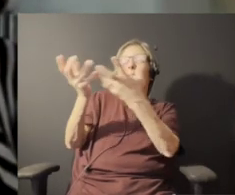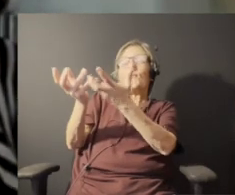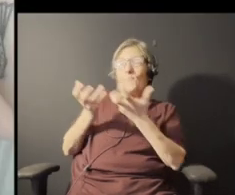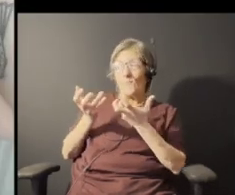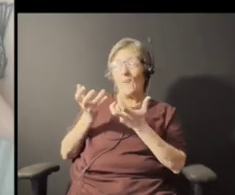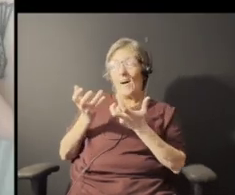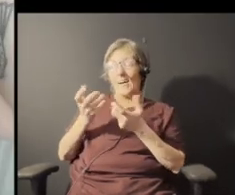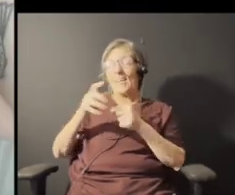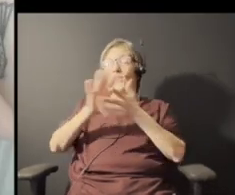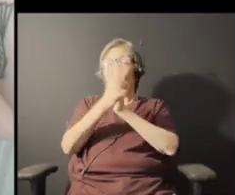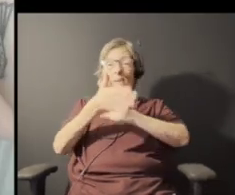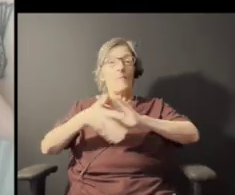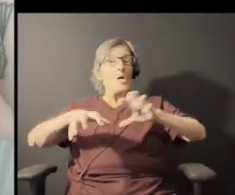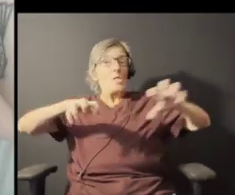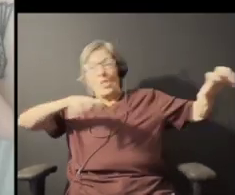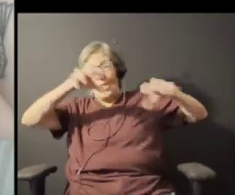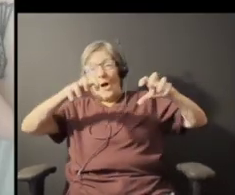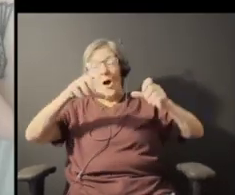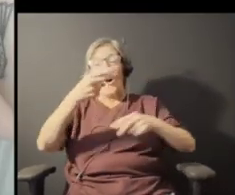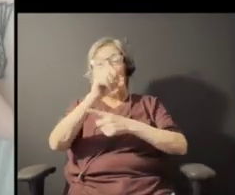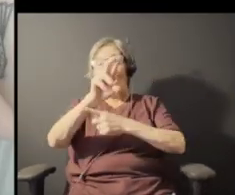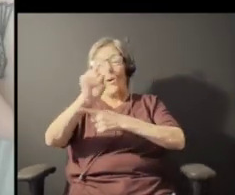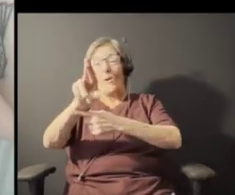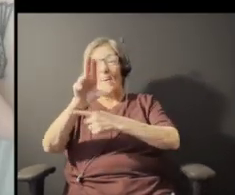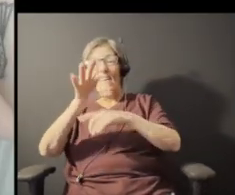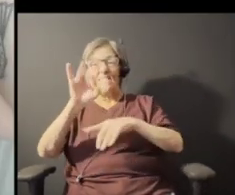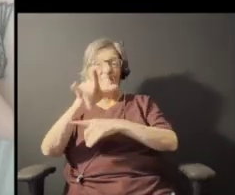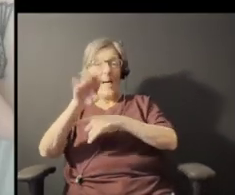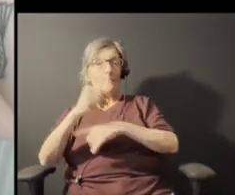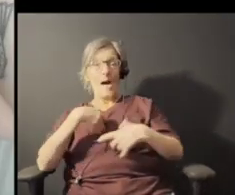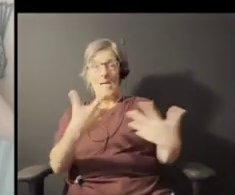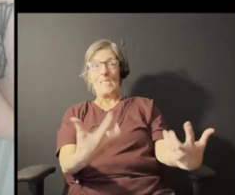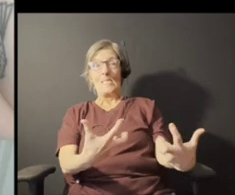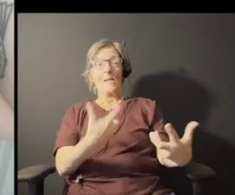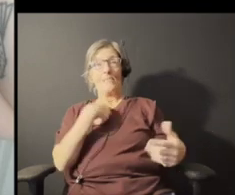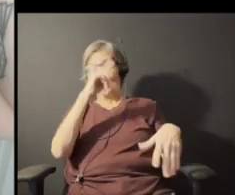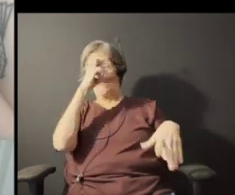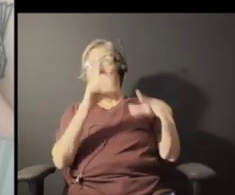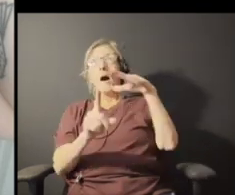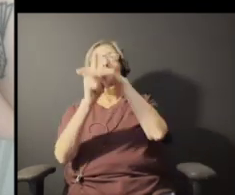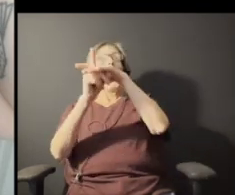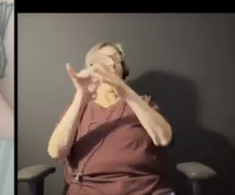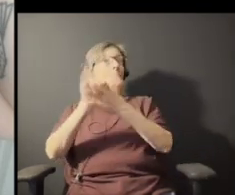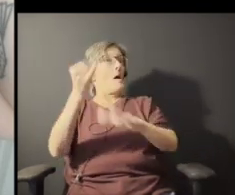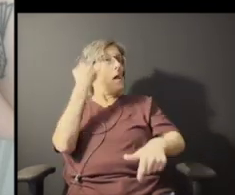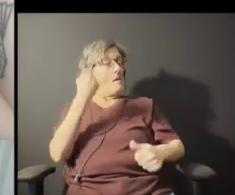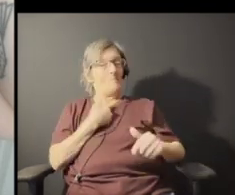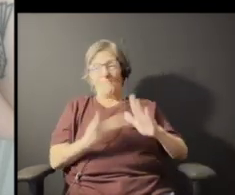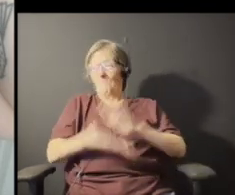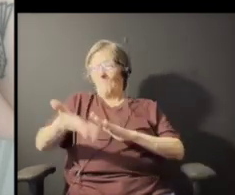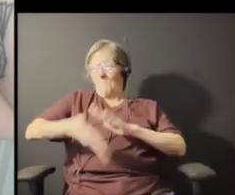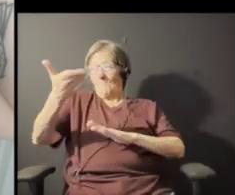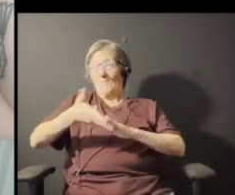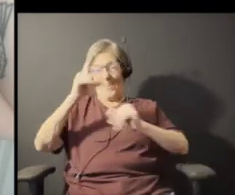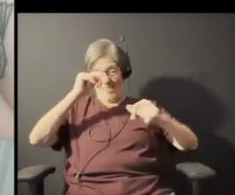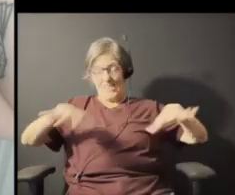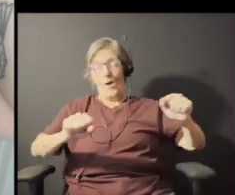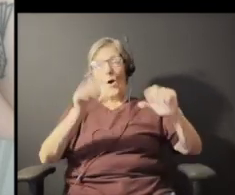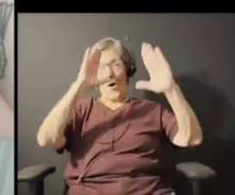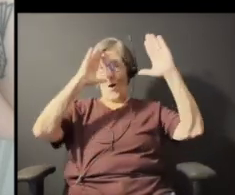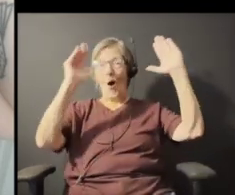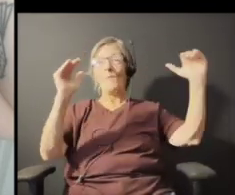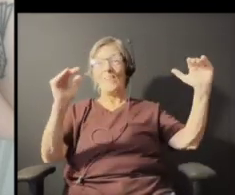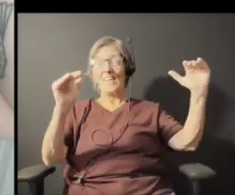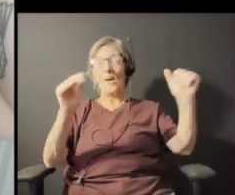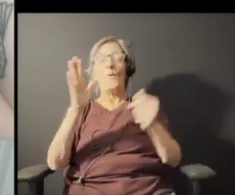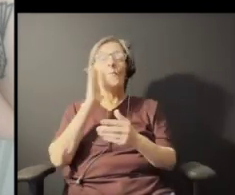to do a horror film, and I came up with this idea and we're running with it. And